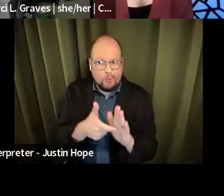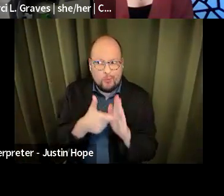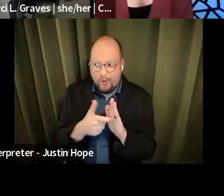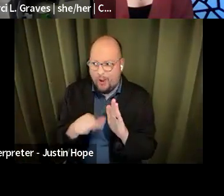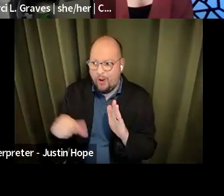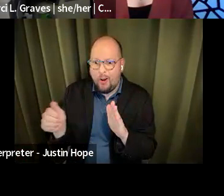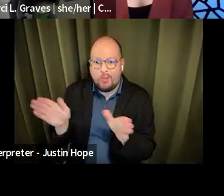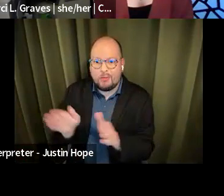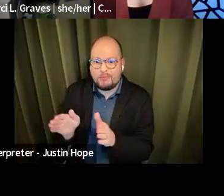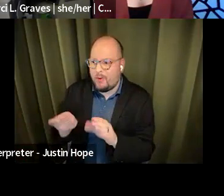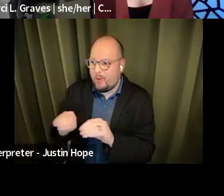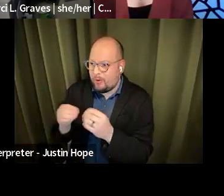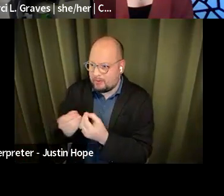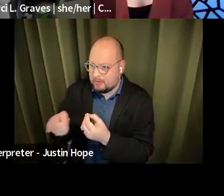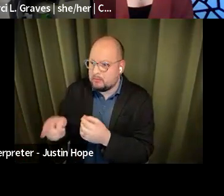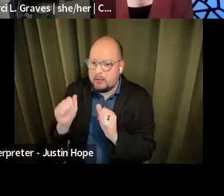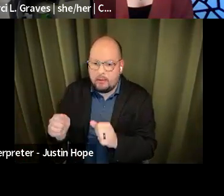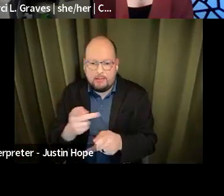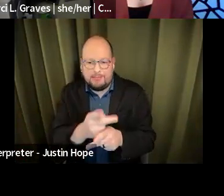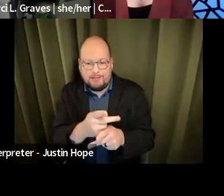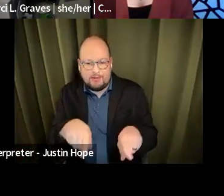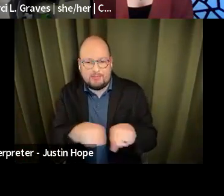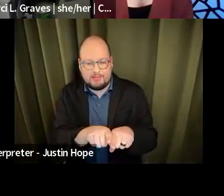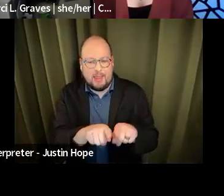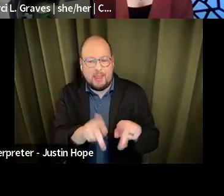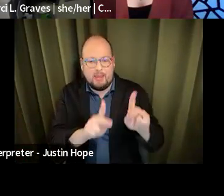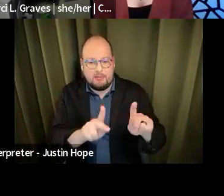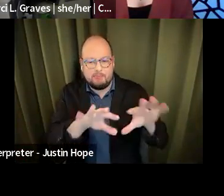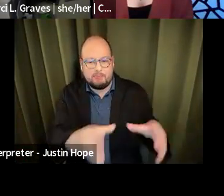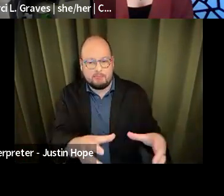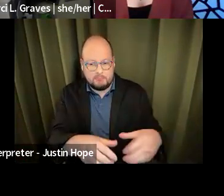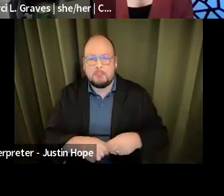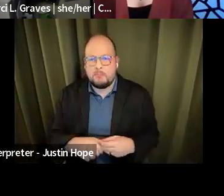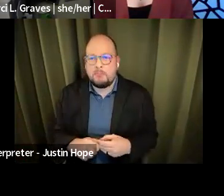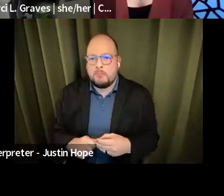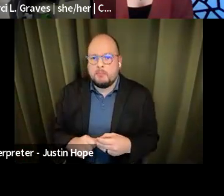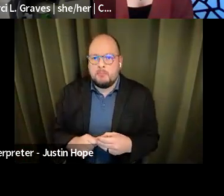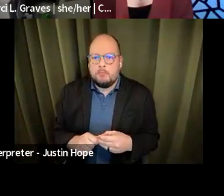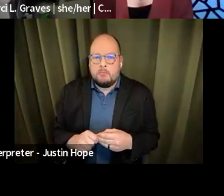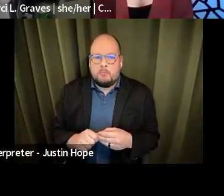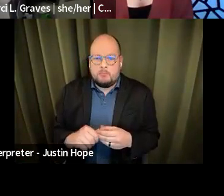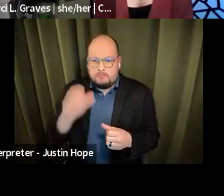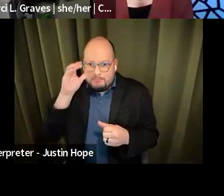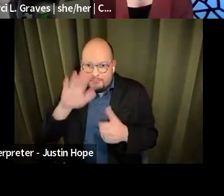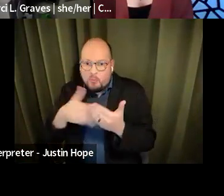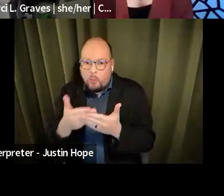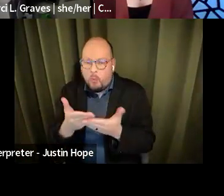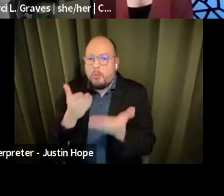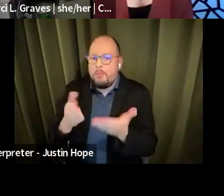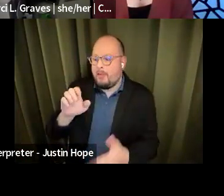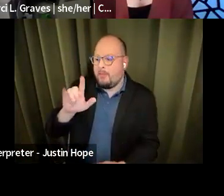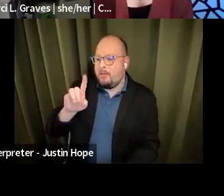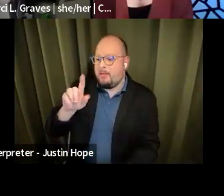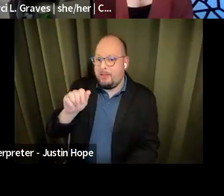care of the same community. So I think having those voices, and also I'm sure if somebody like Elida was in my city and I said, hey,